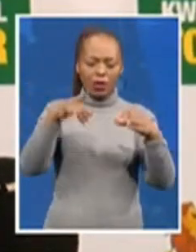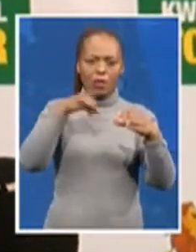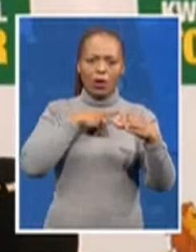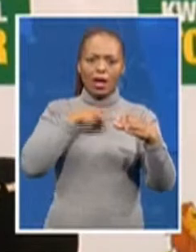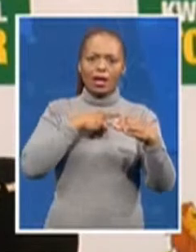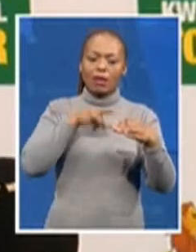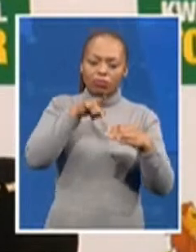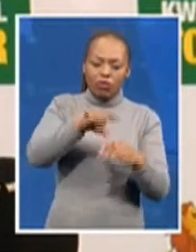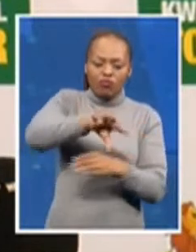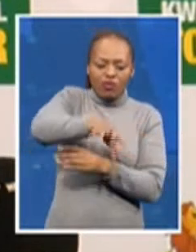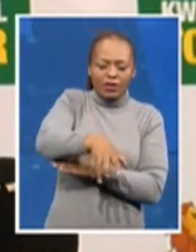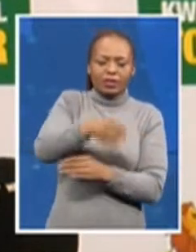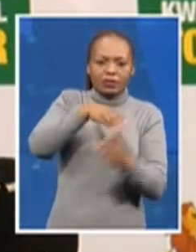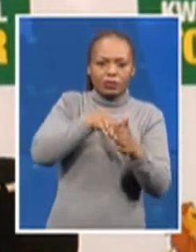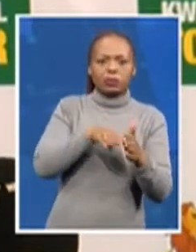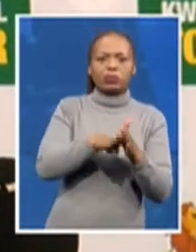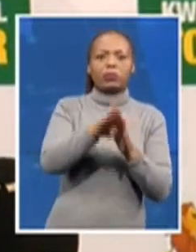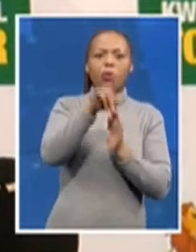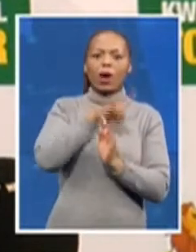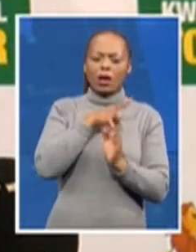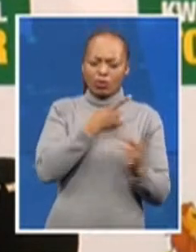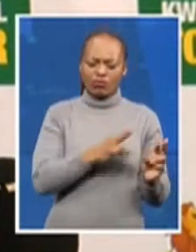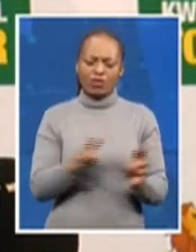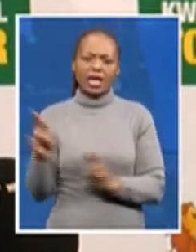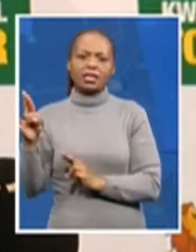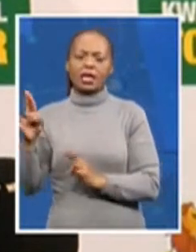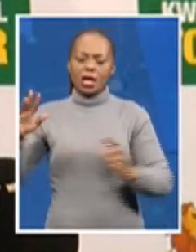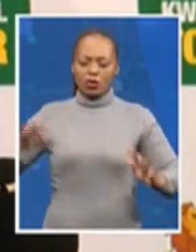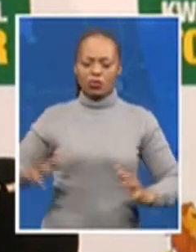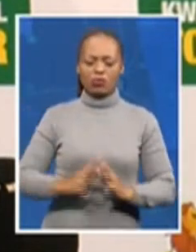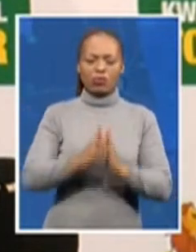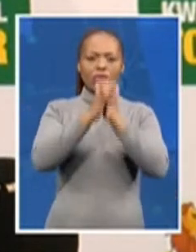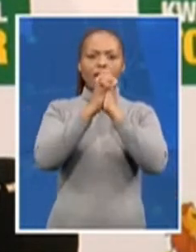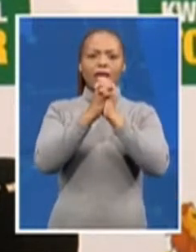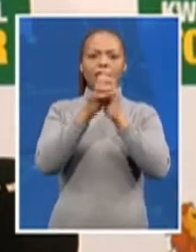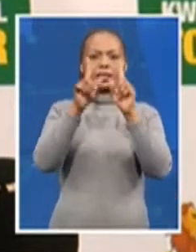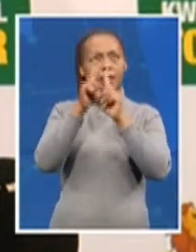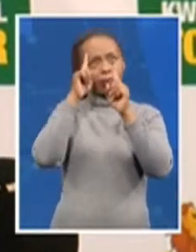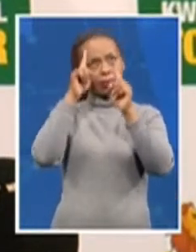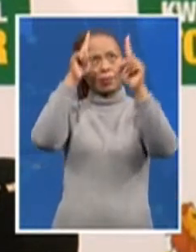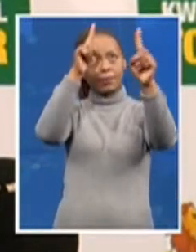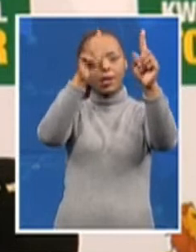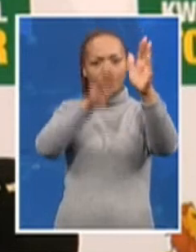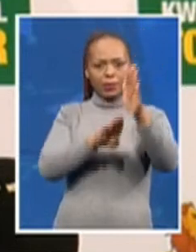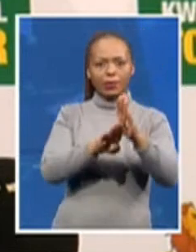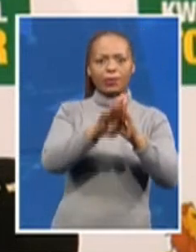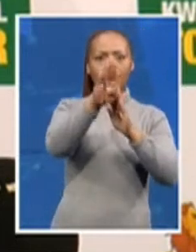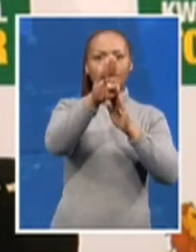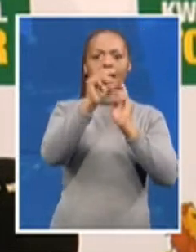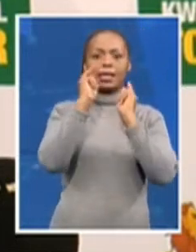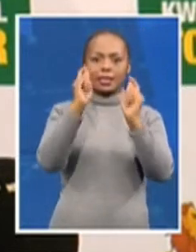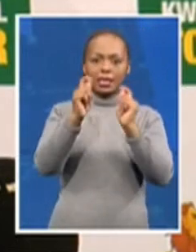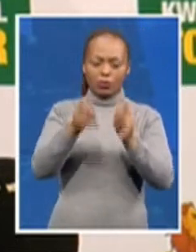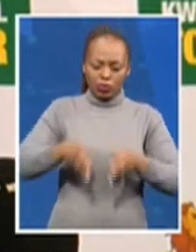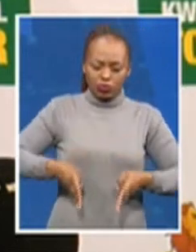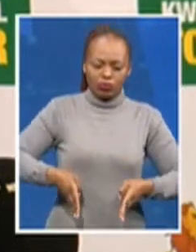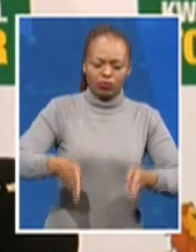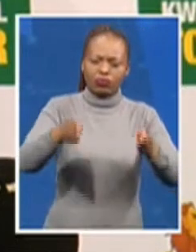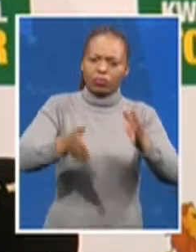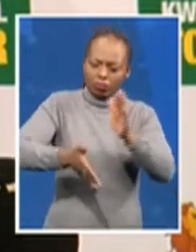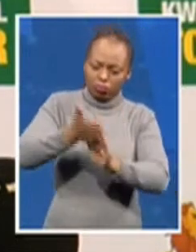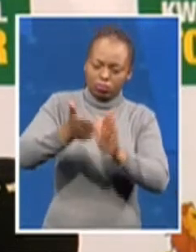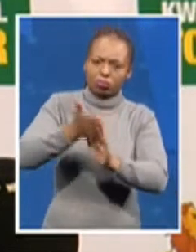again. We are pleased that all major transport routes are now operating normally and traffic is